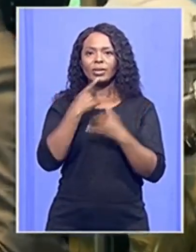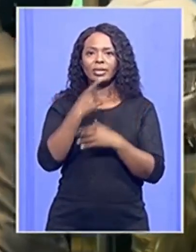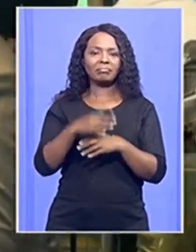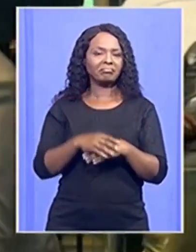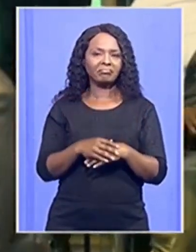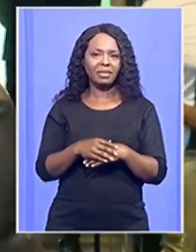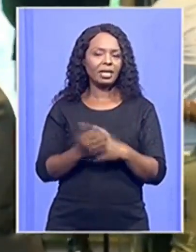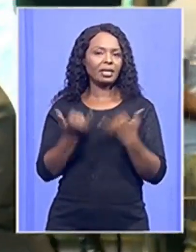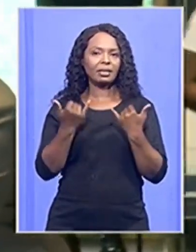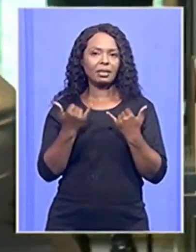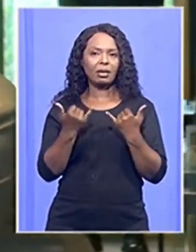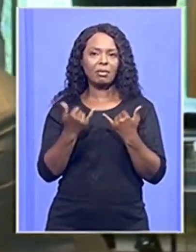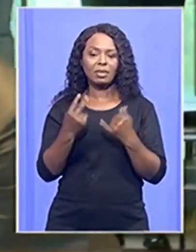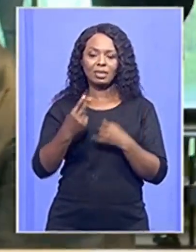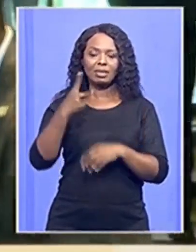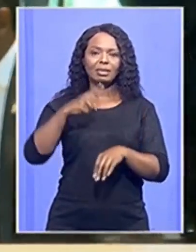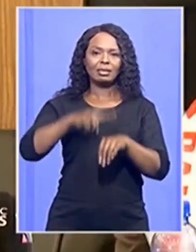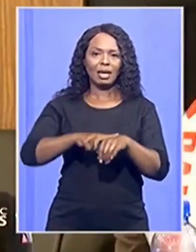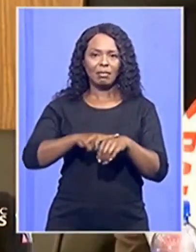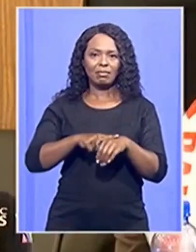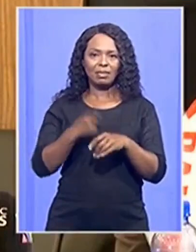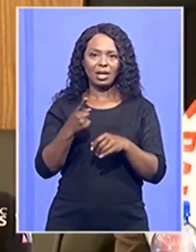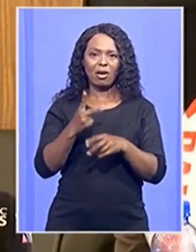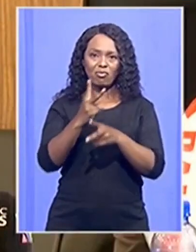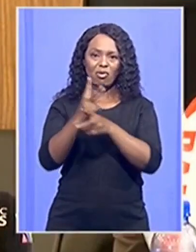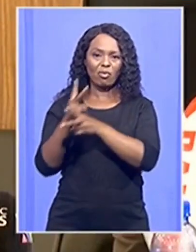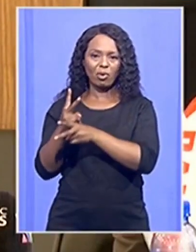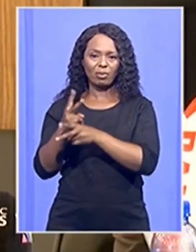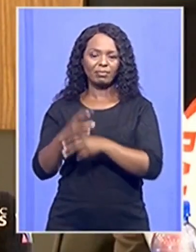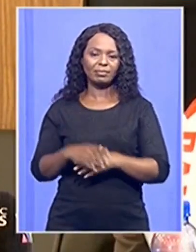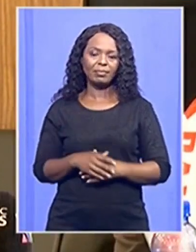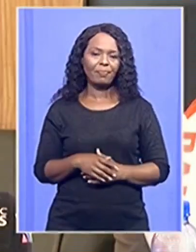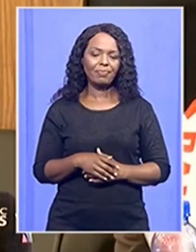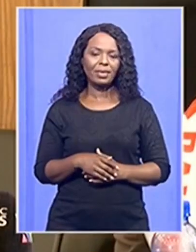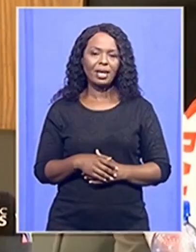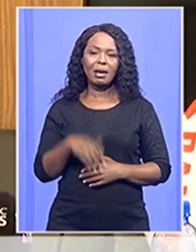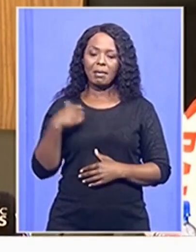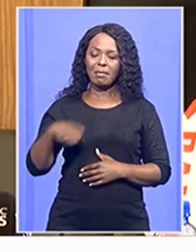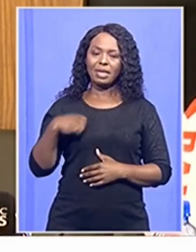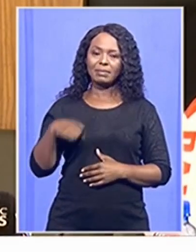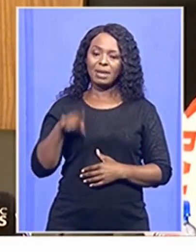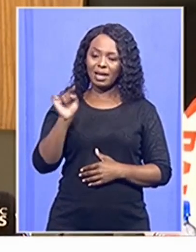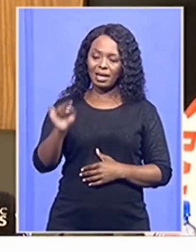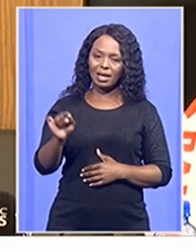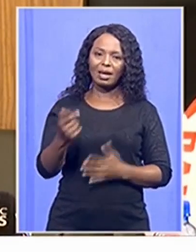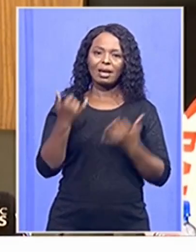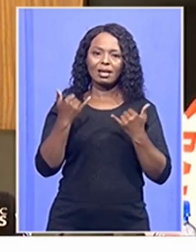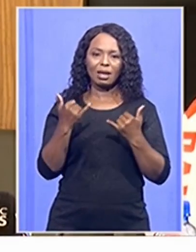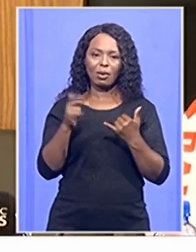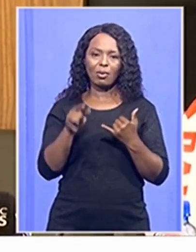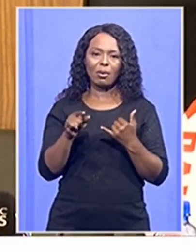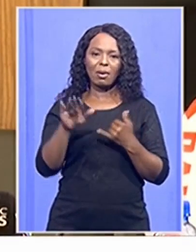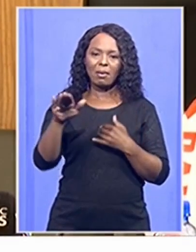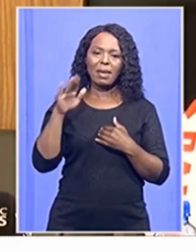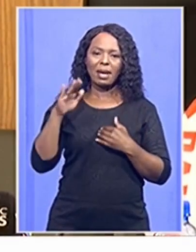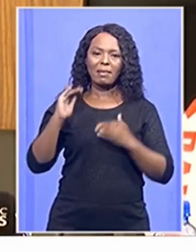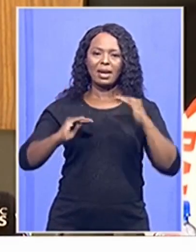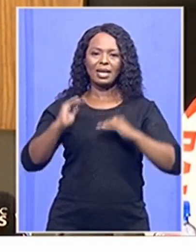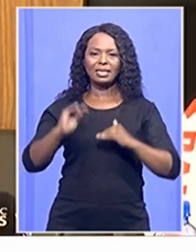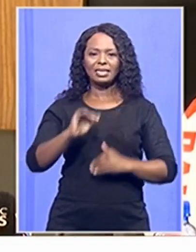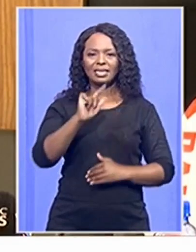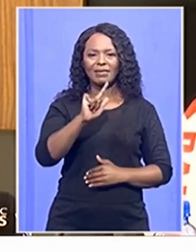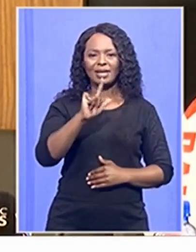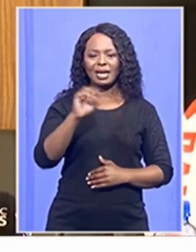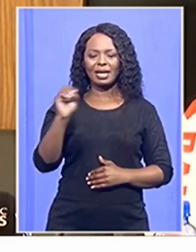amogele makgetlo a le mabedi ke lekgotla. You can't have this municipality having a bank balance of